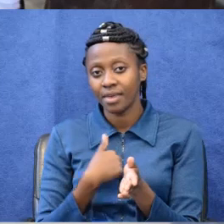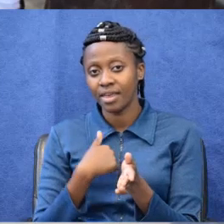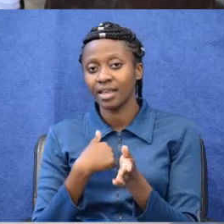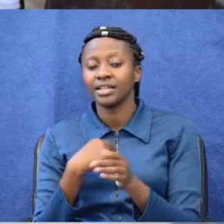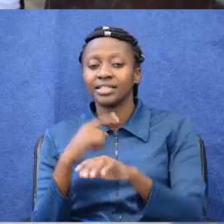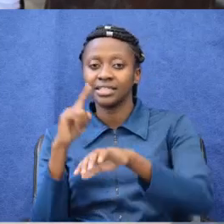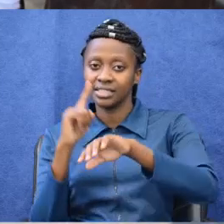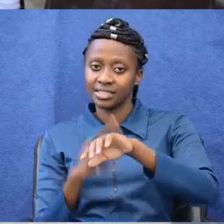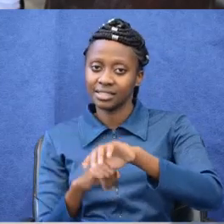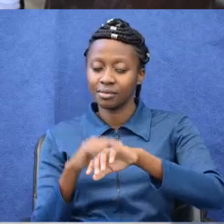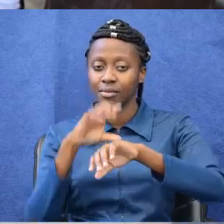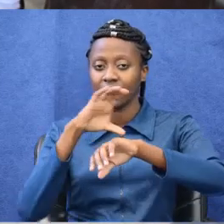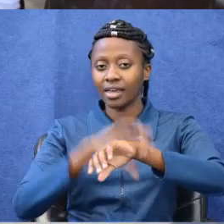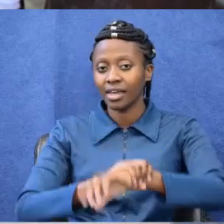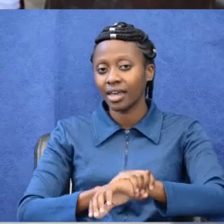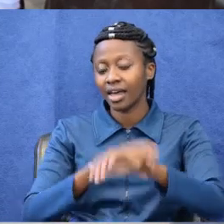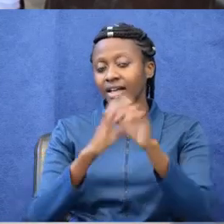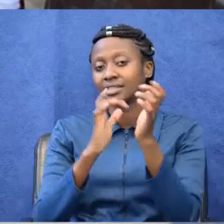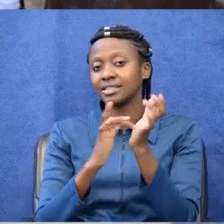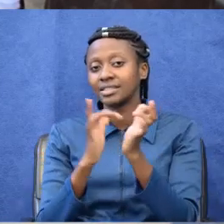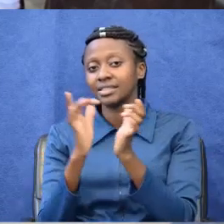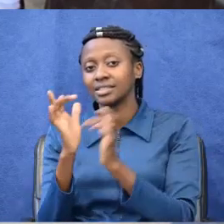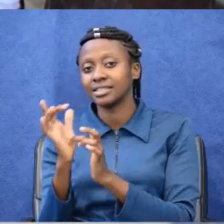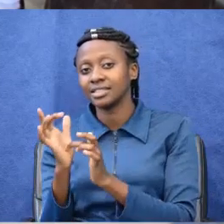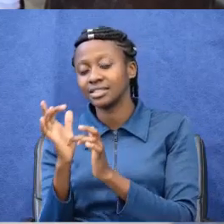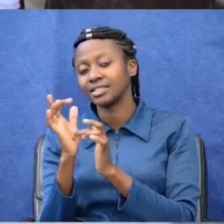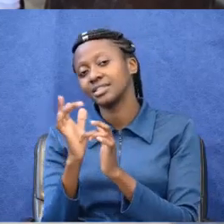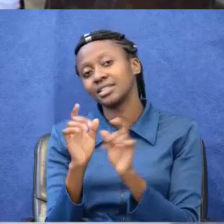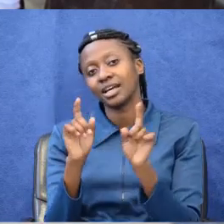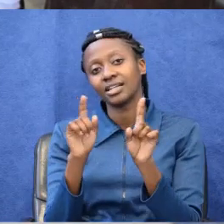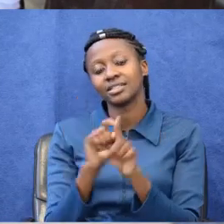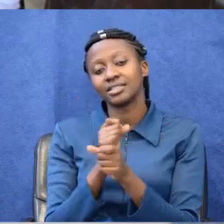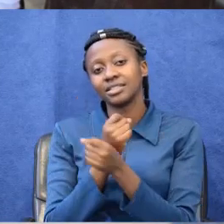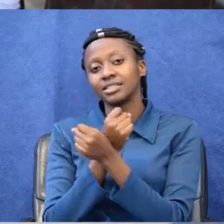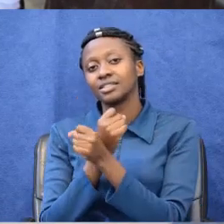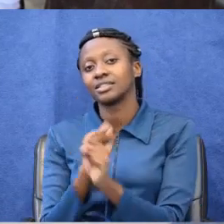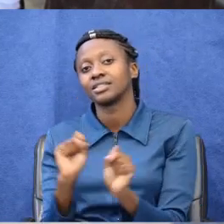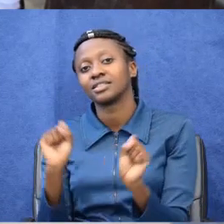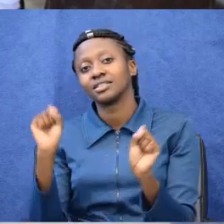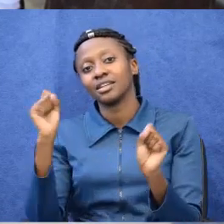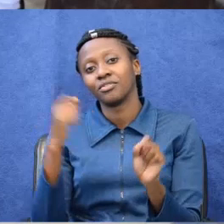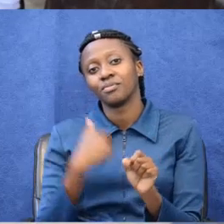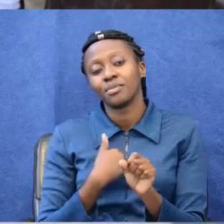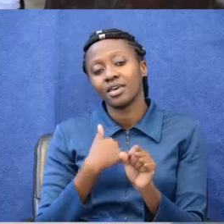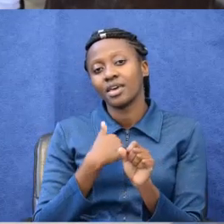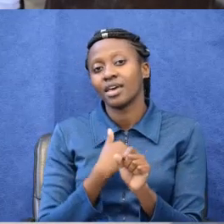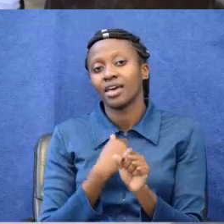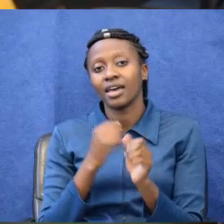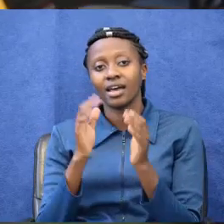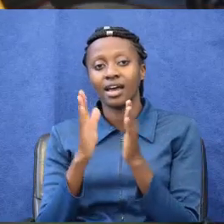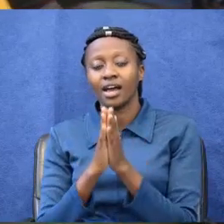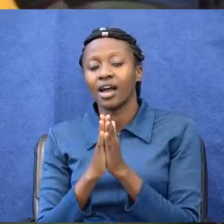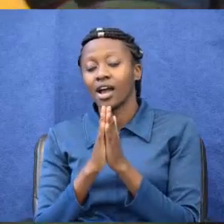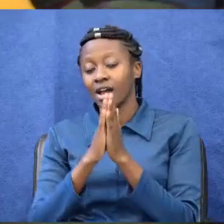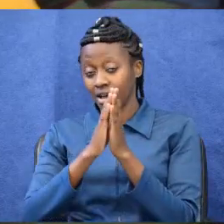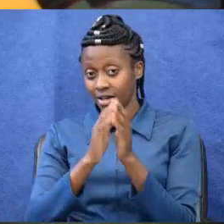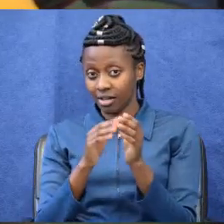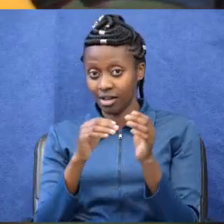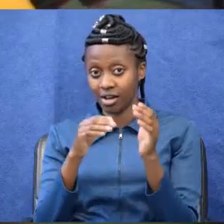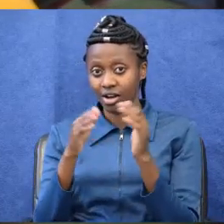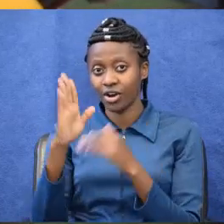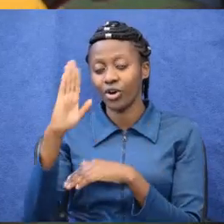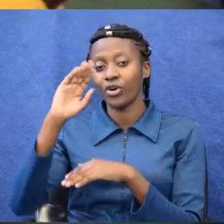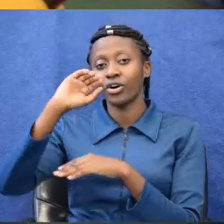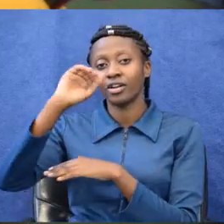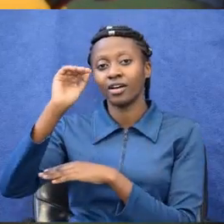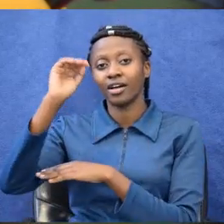I got Jesus, and the divine. There is no mountain